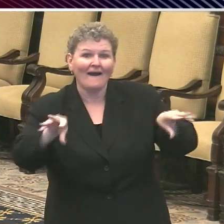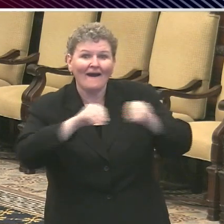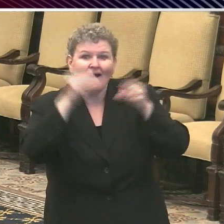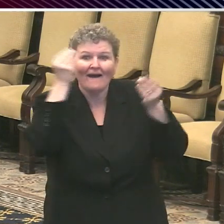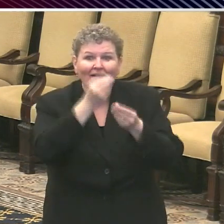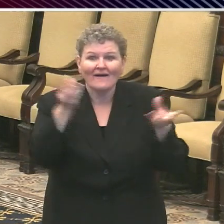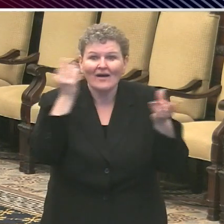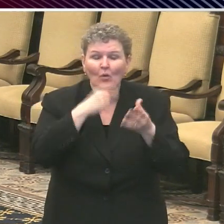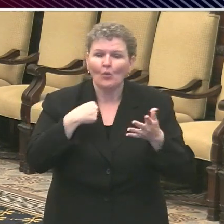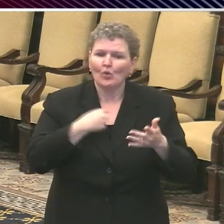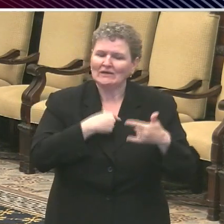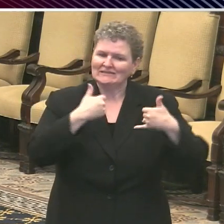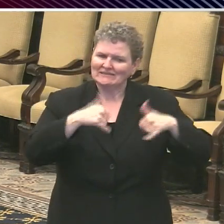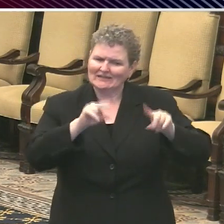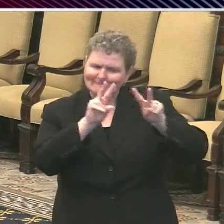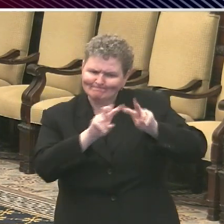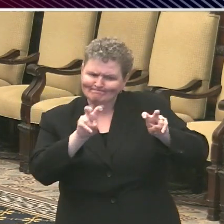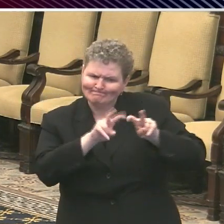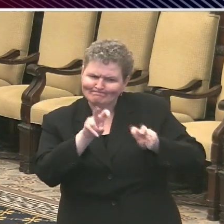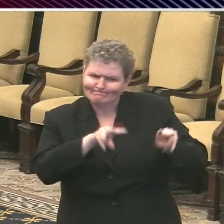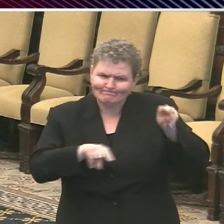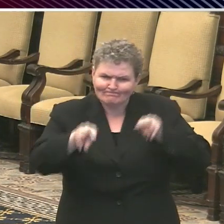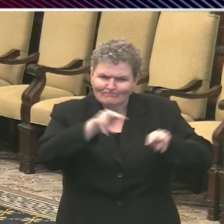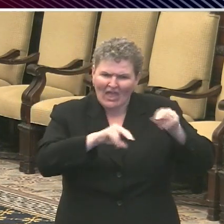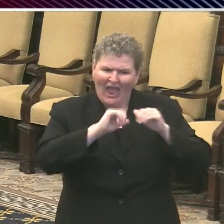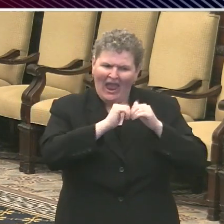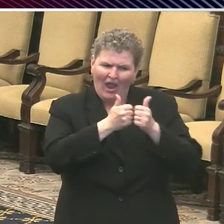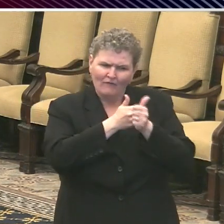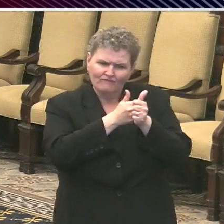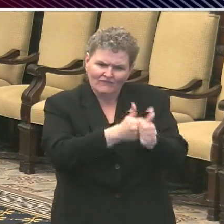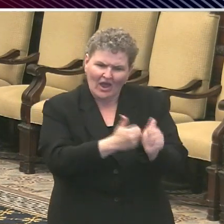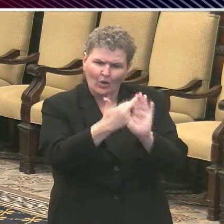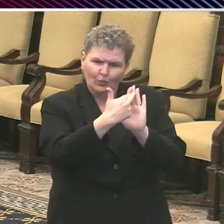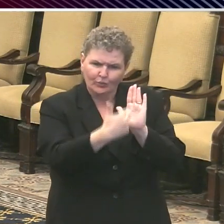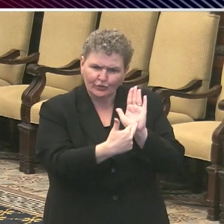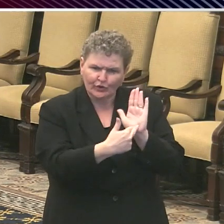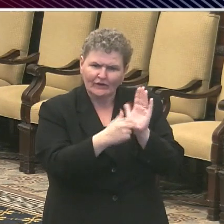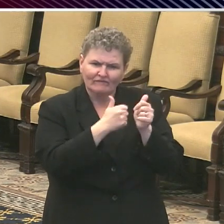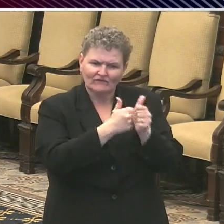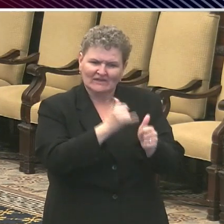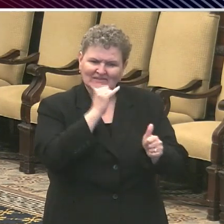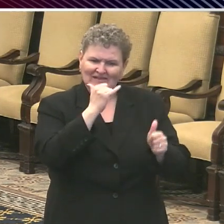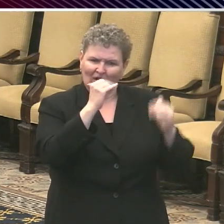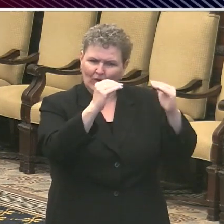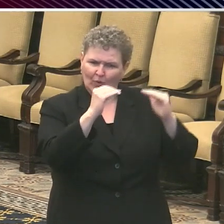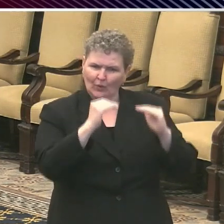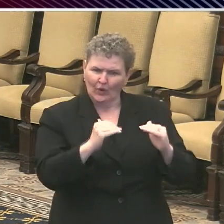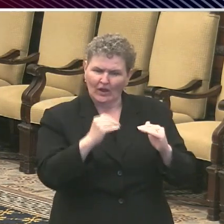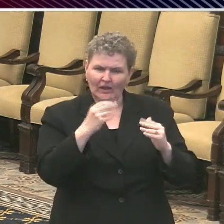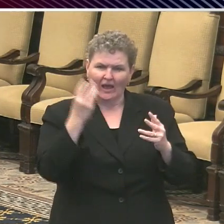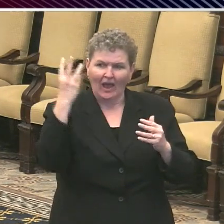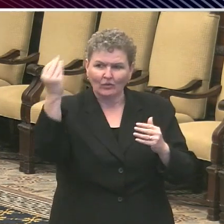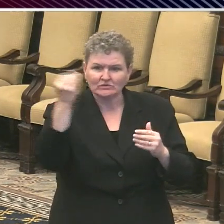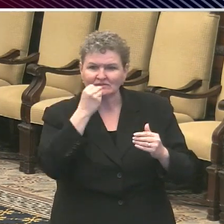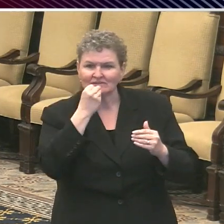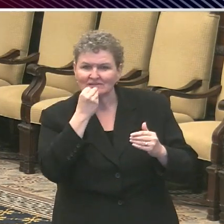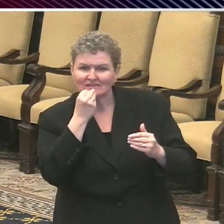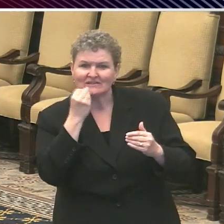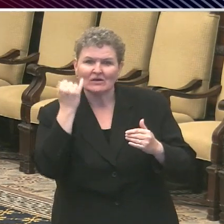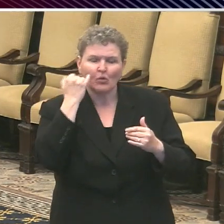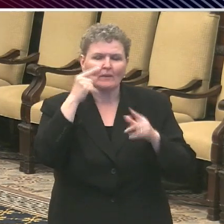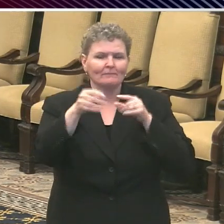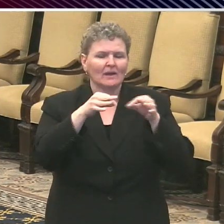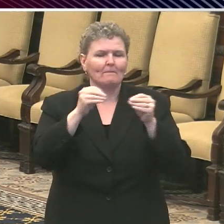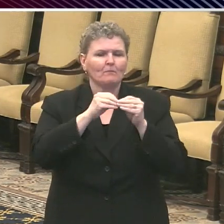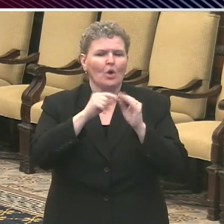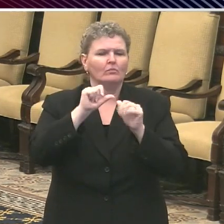We are still evaluating how outdoor dining will be implemented in the city during the yellow phase. We hope to announce guidelines for that next week. In the